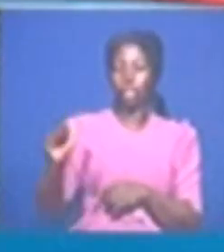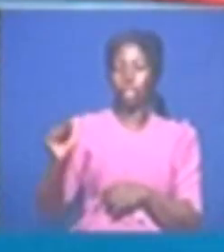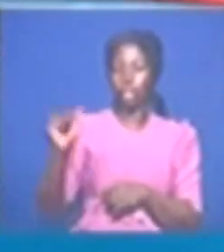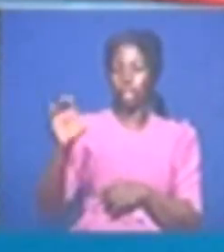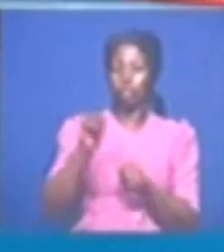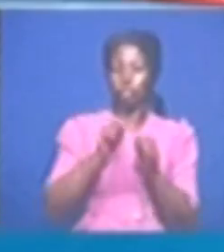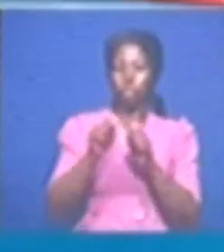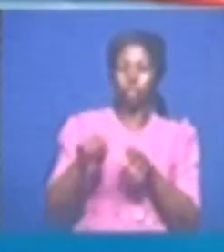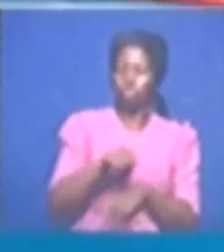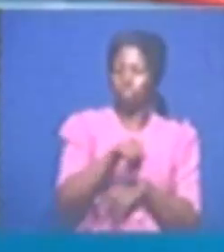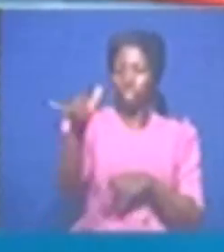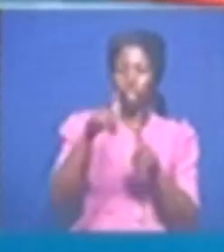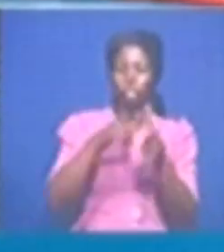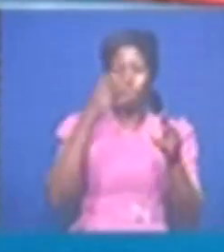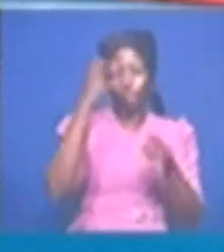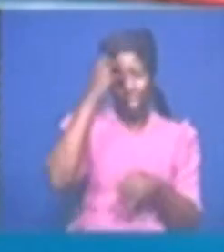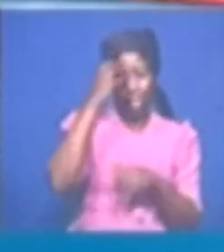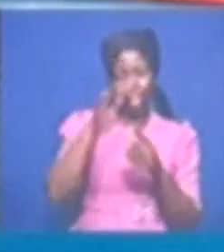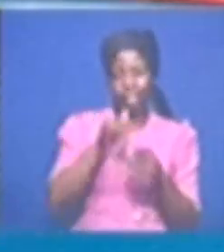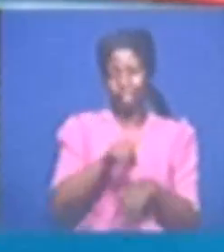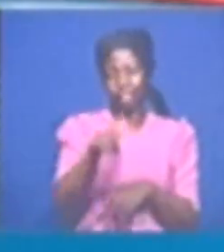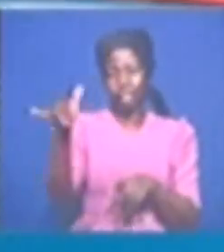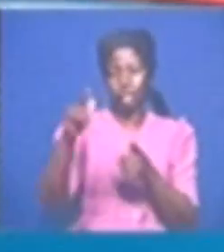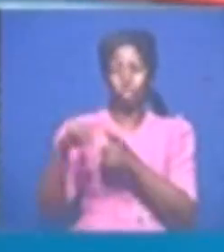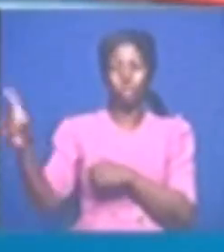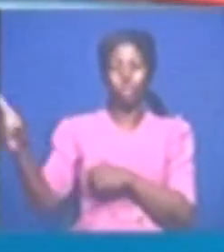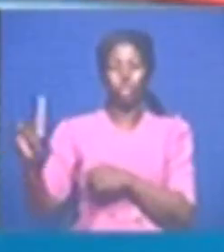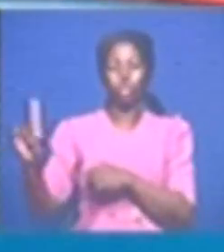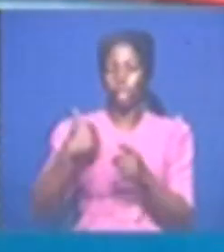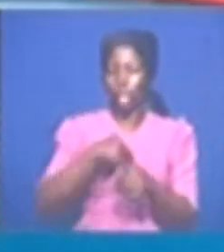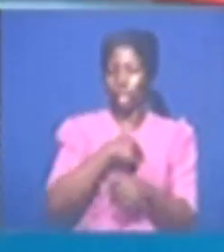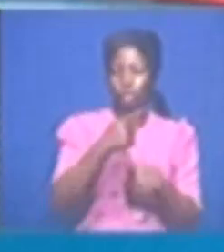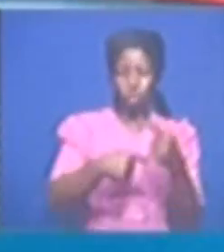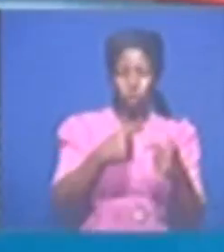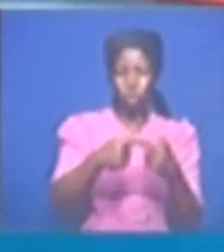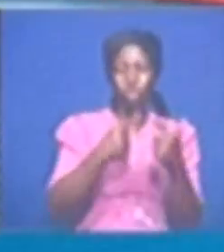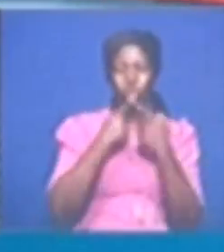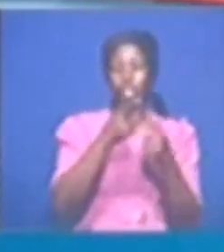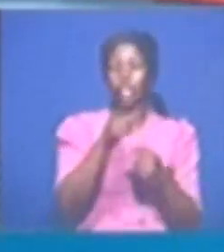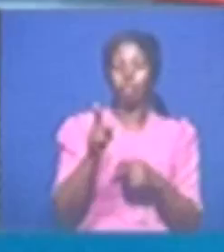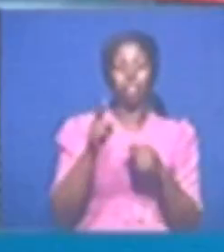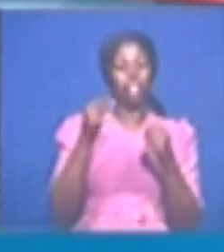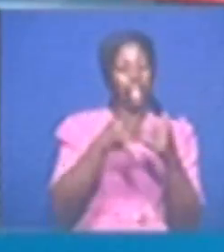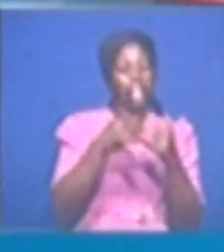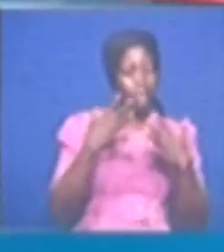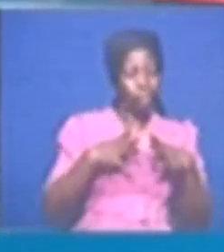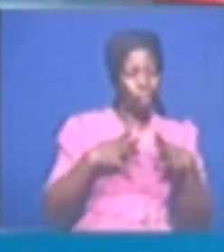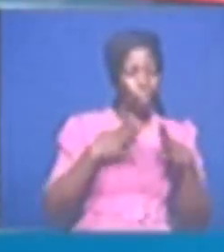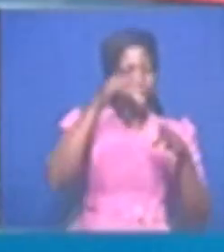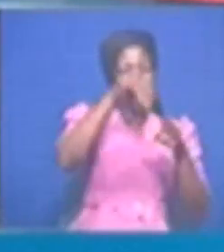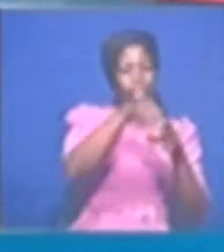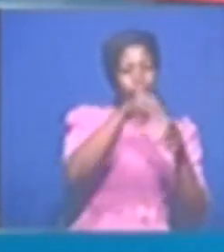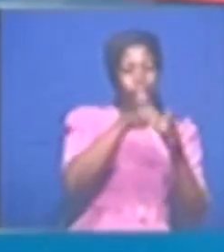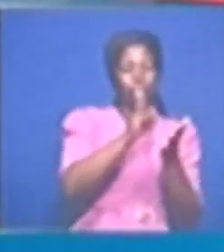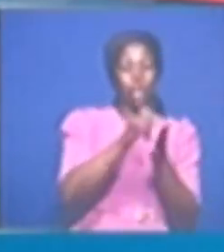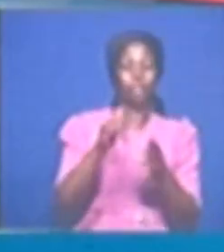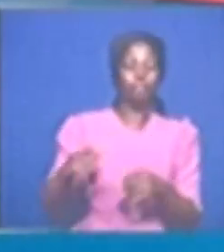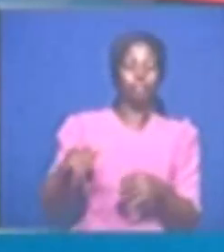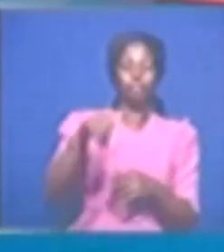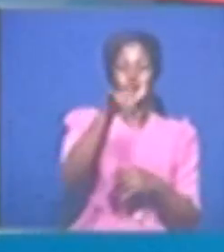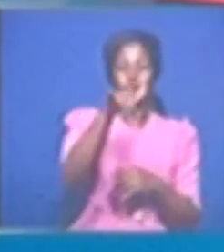will continue to keep you updated of this particular events. 8 people are said to have been on board that particular plane. So we will